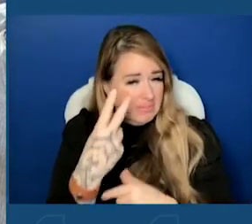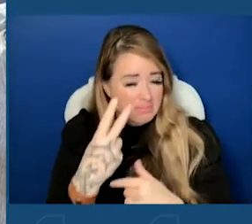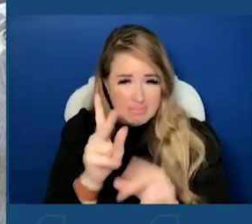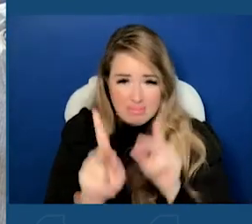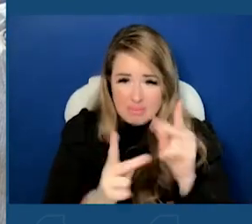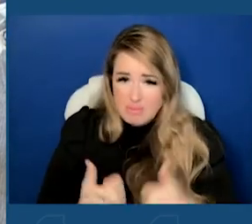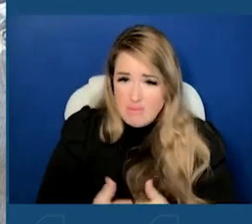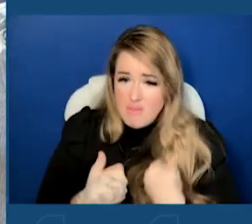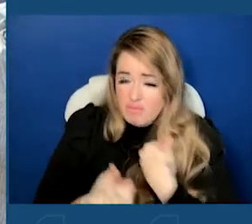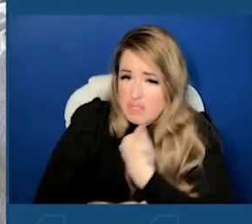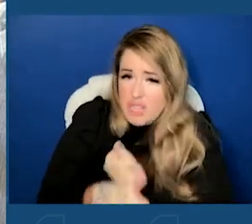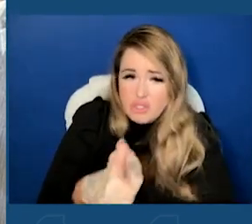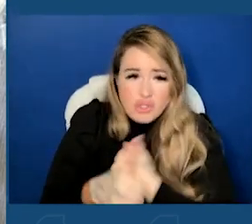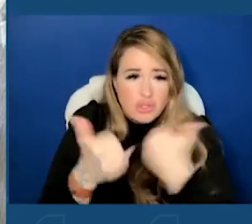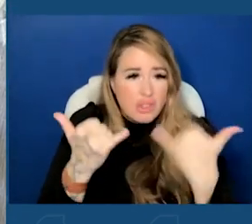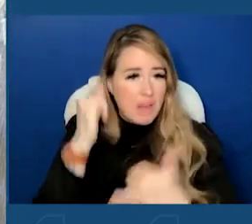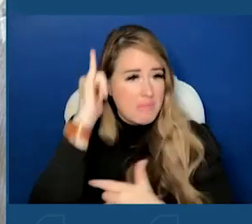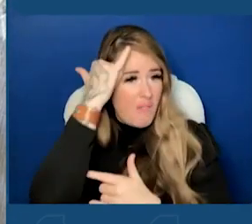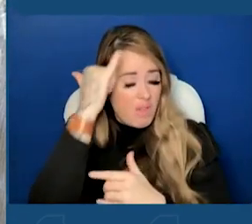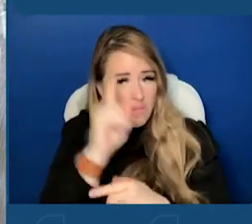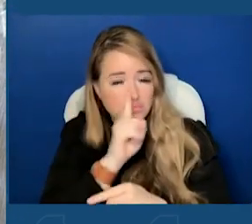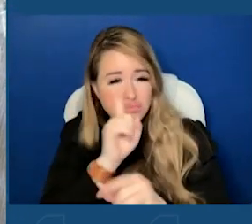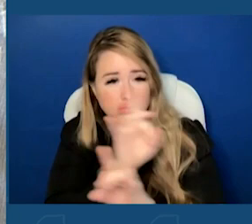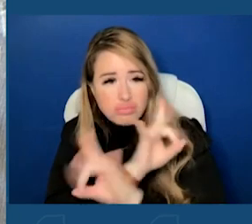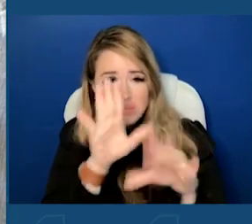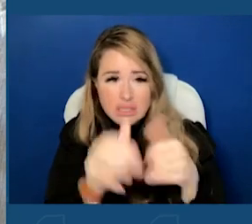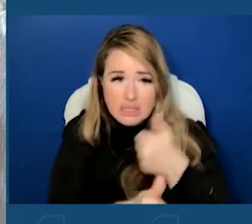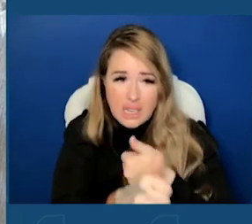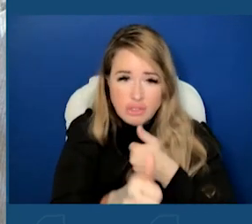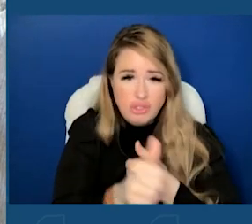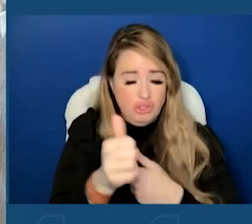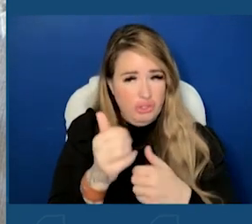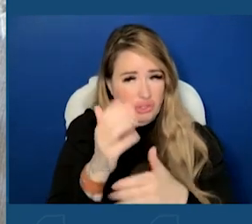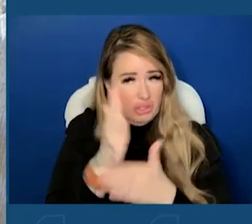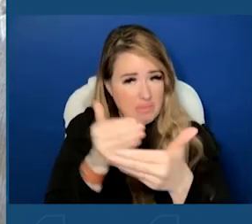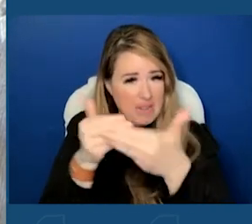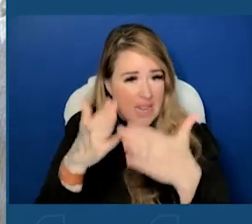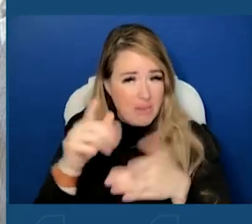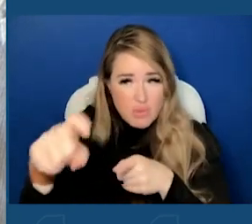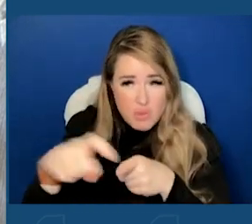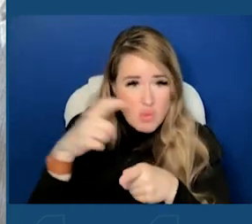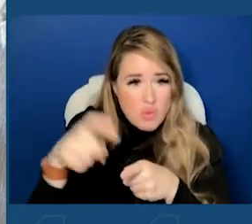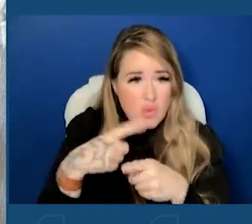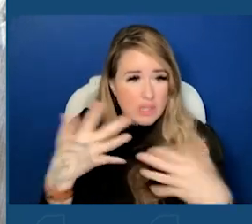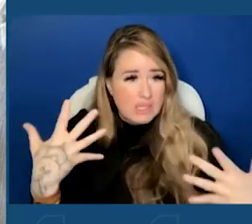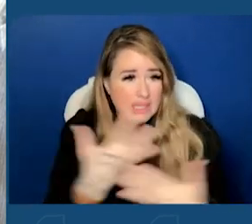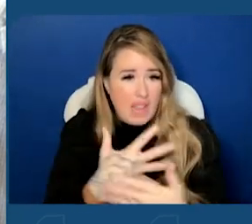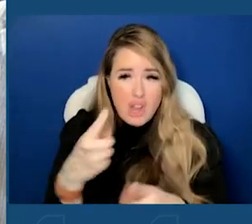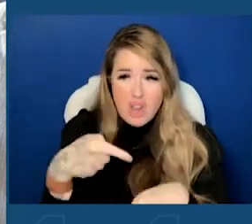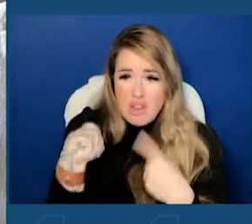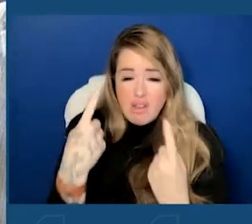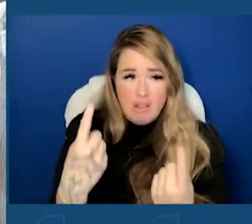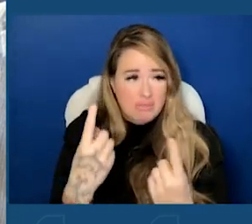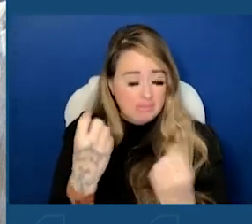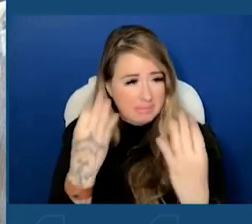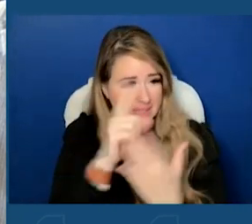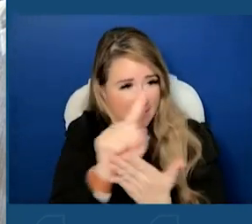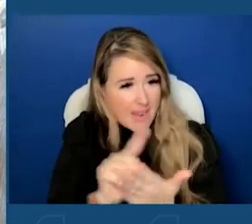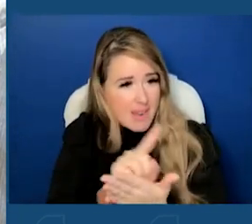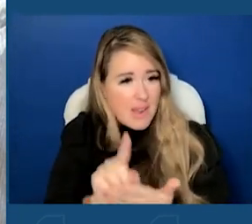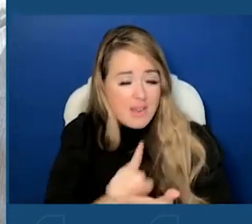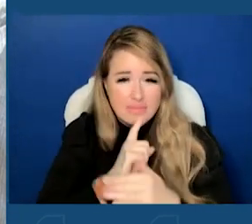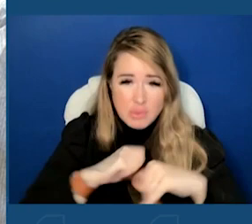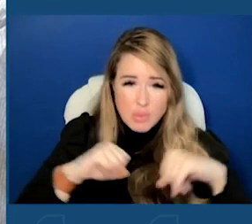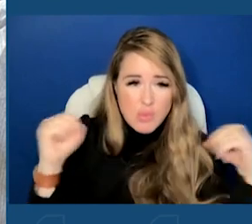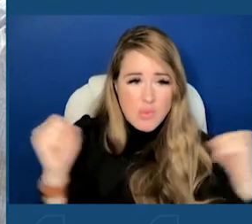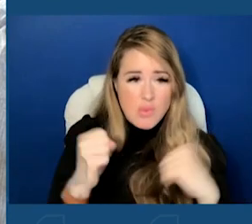Buffalo, getting calls through the night from frightened neighbors where the temperature's been off for many, many hours, of course, of a day, day and a half.